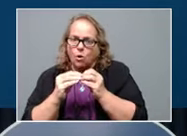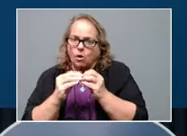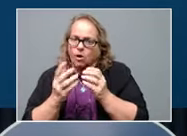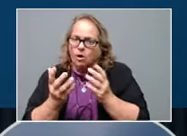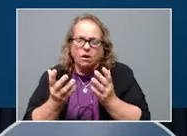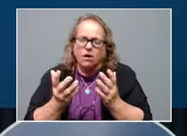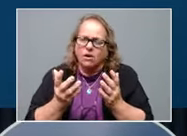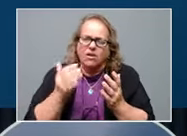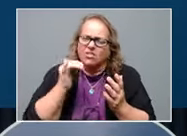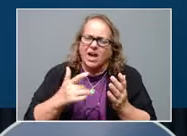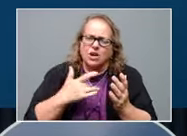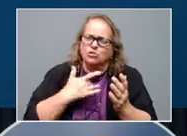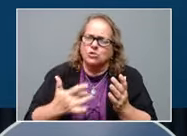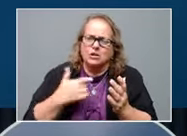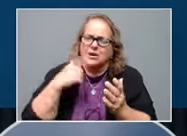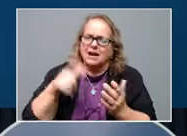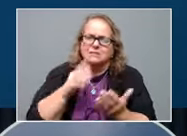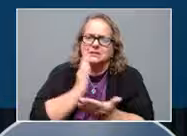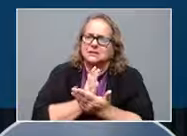reverse.